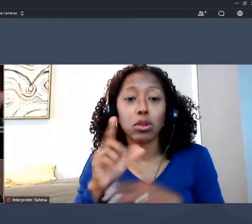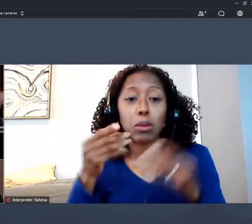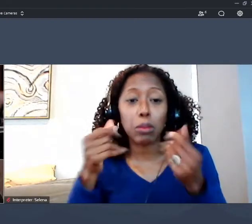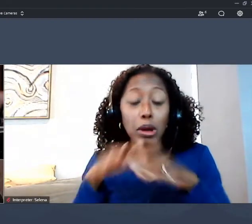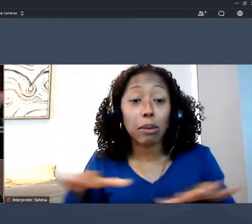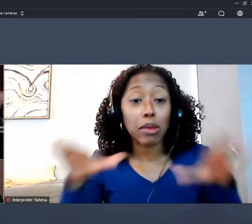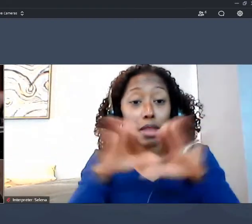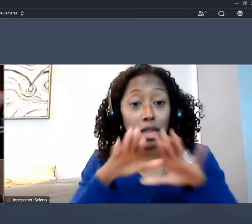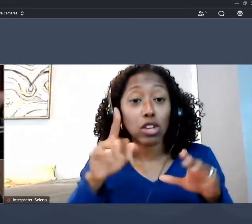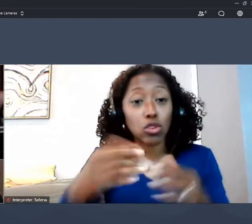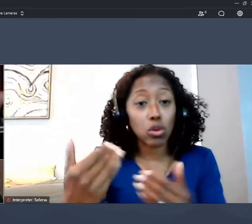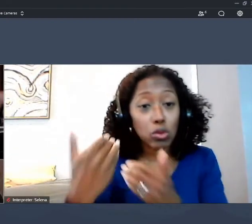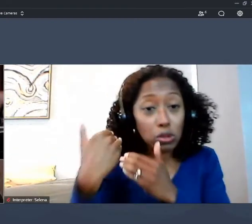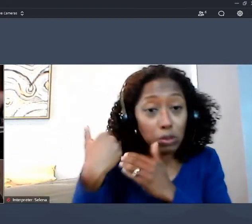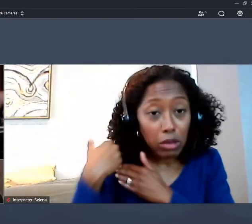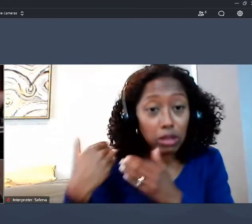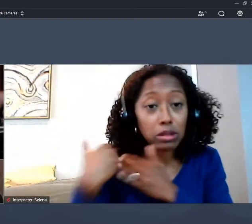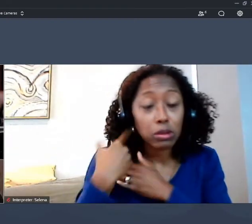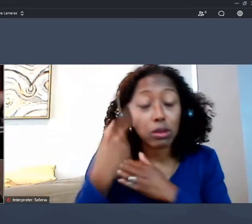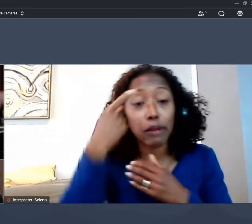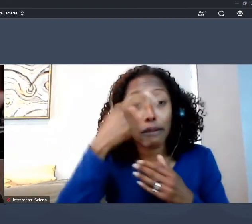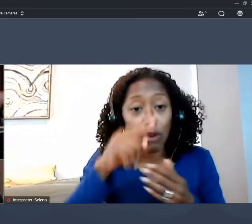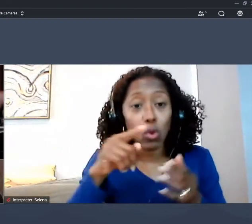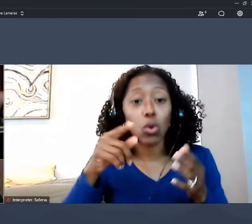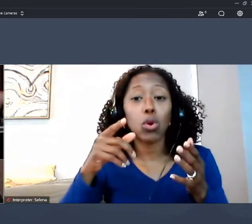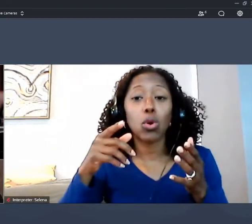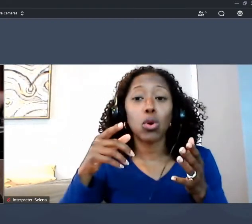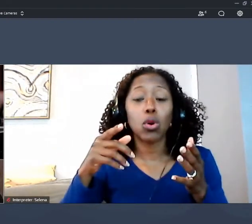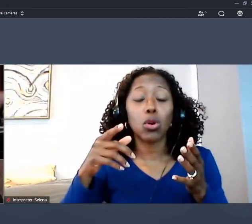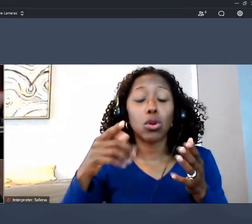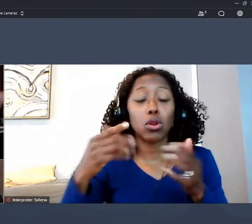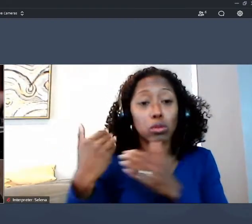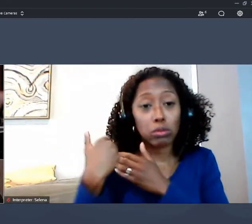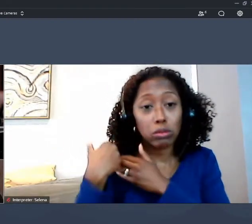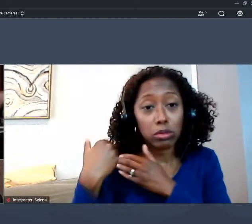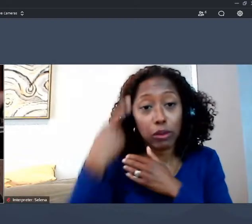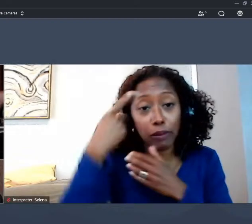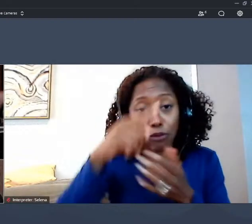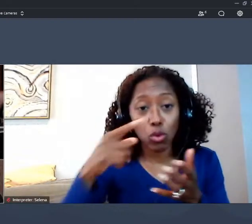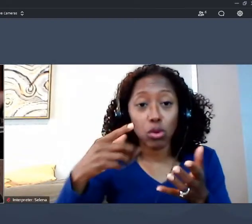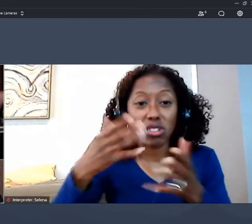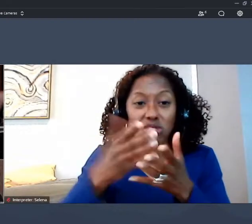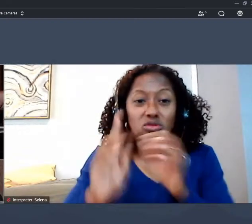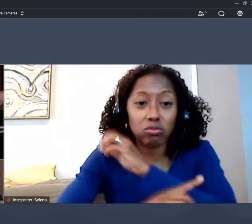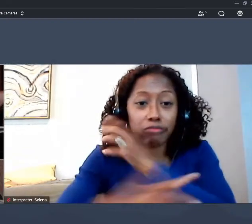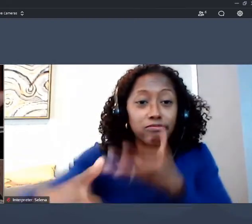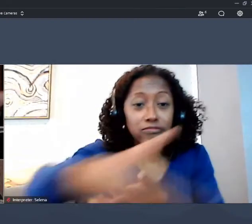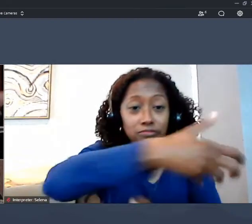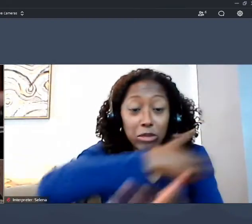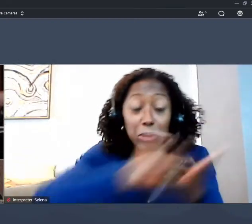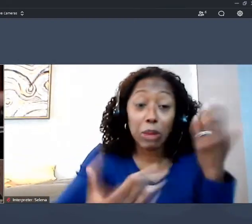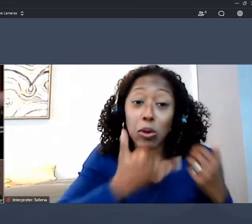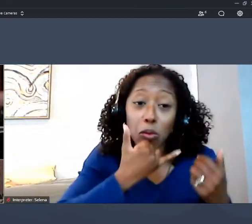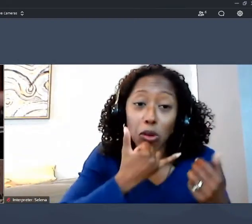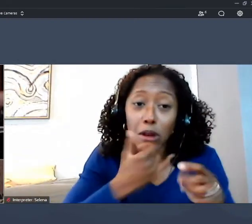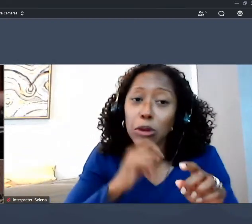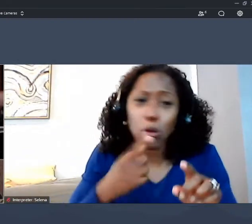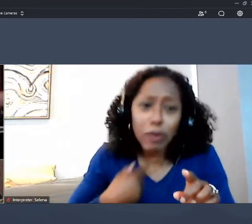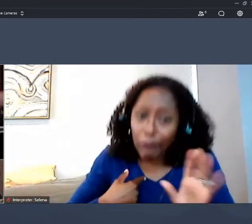So that's kind of how I see it. Maybe I'm wrong, but don't tell me that. I just want to move forward. All right, thank you, Councilman Carlisle. Councilman Warren, you're